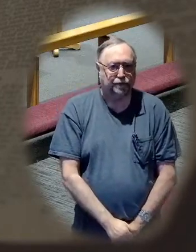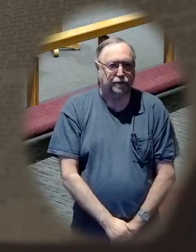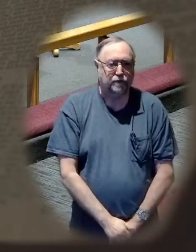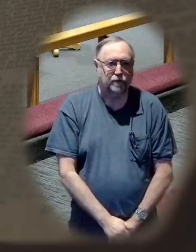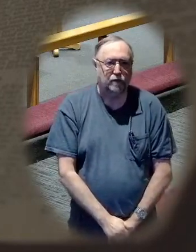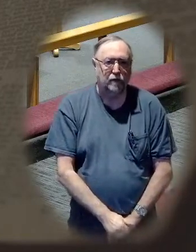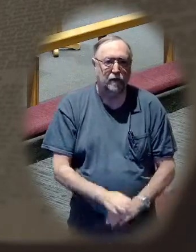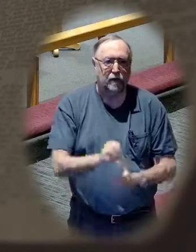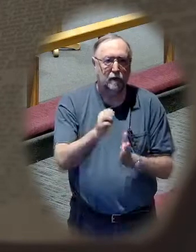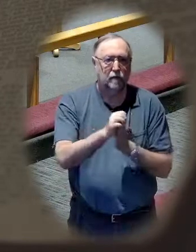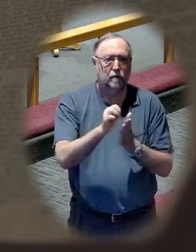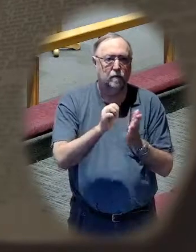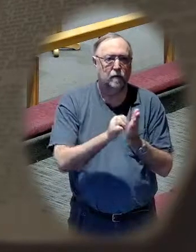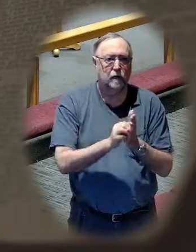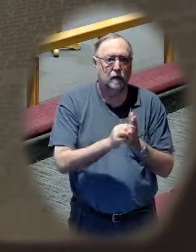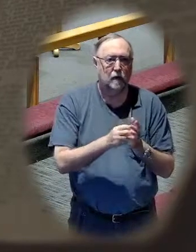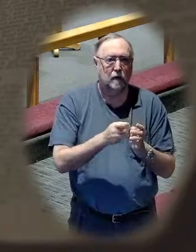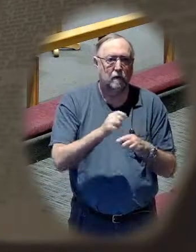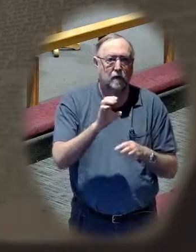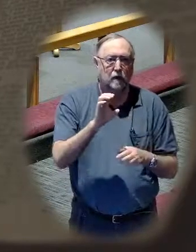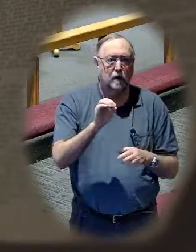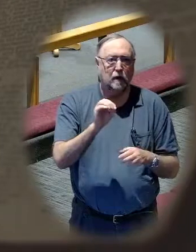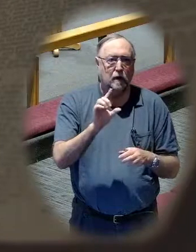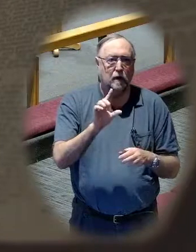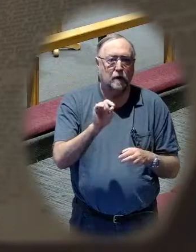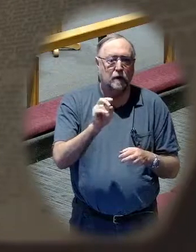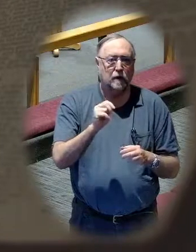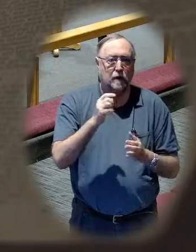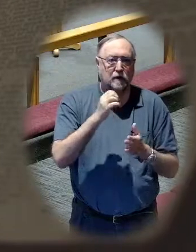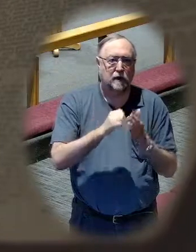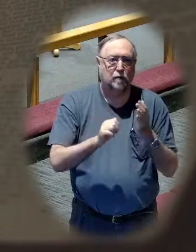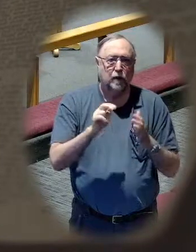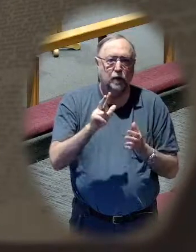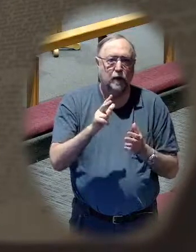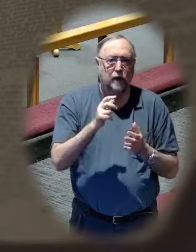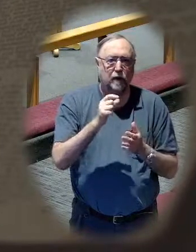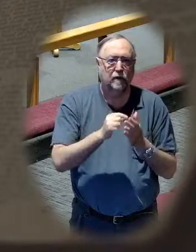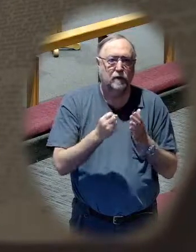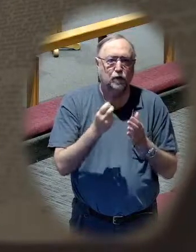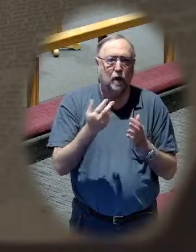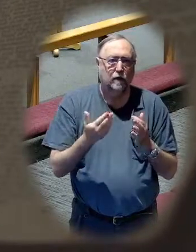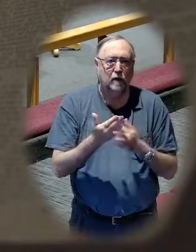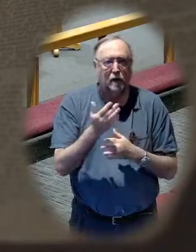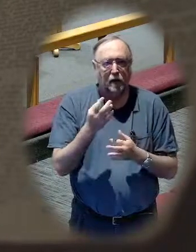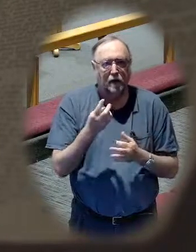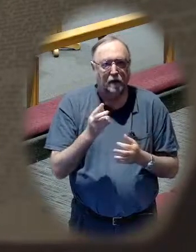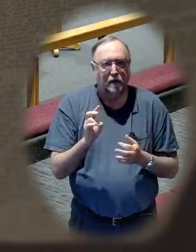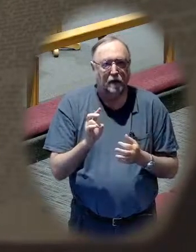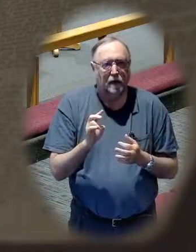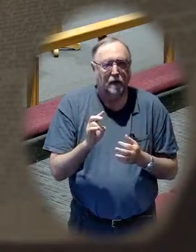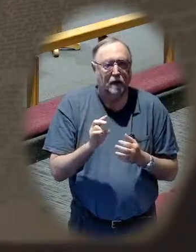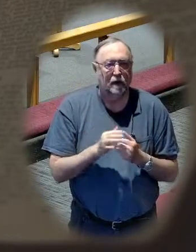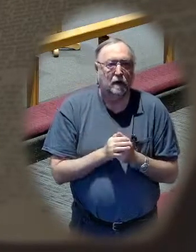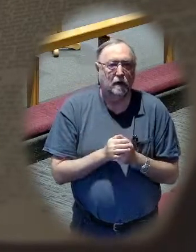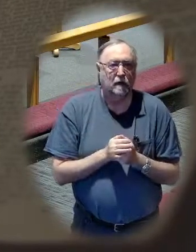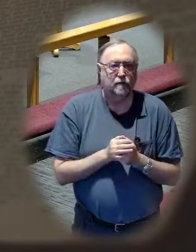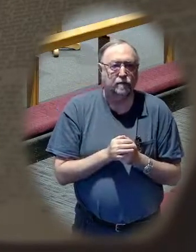The epistle is found in Colossians chapter 3, verses 12 through